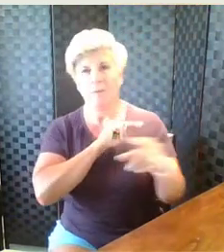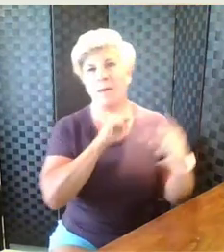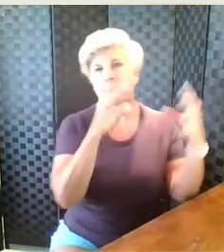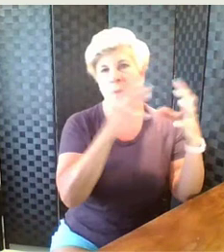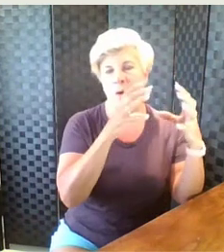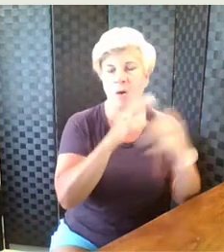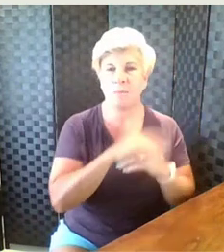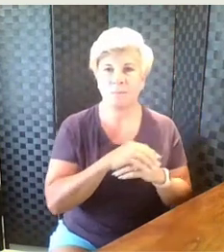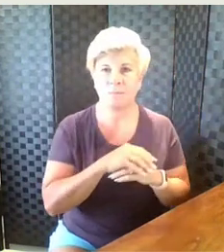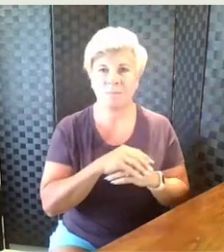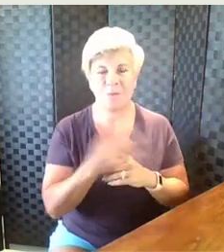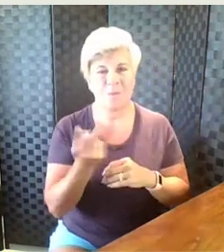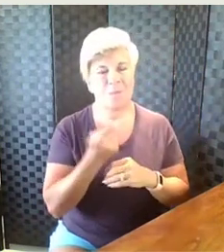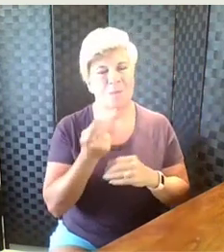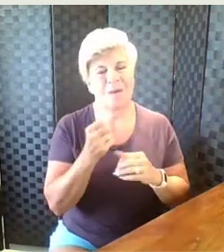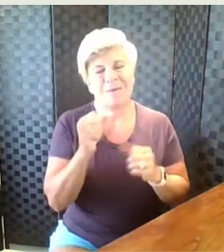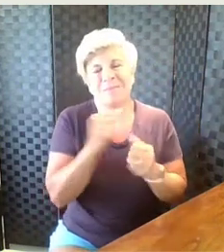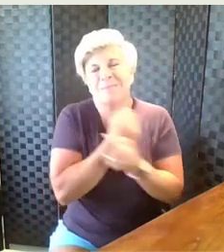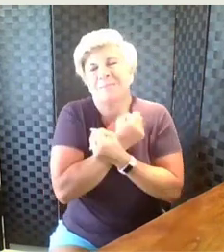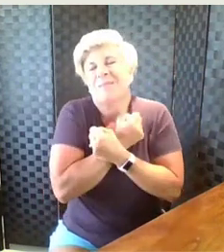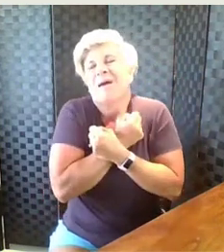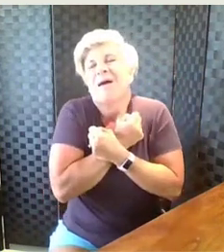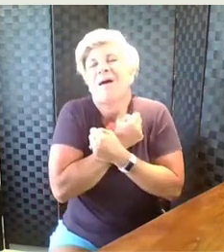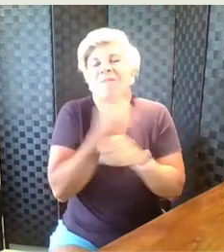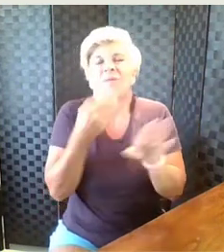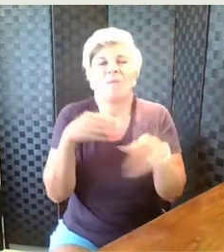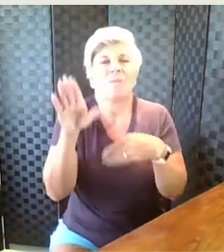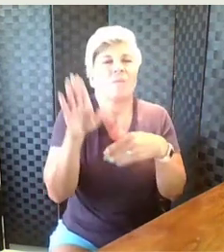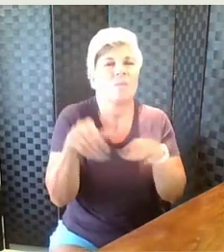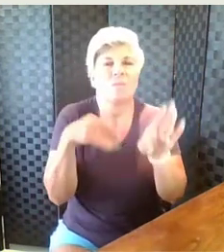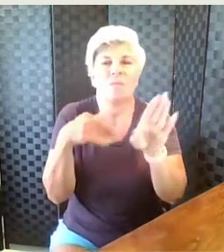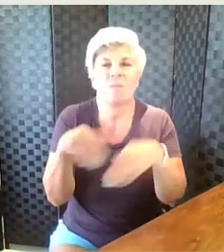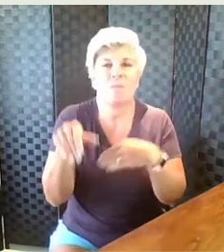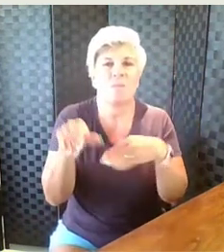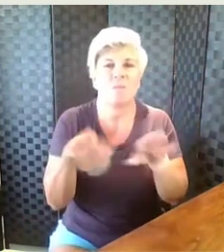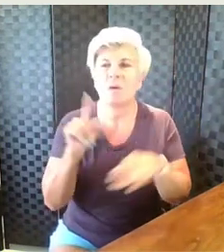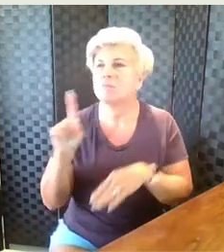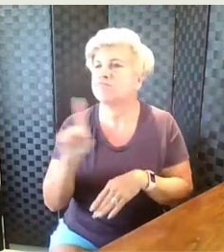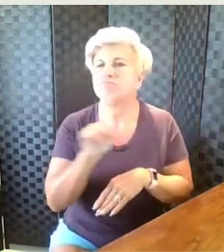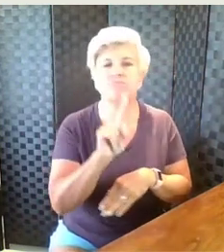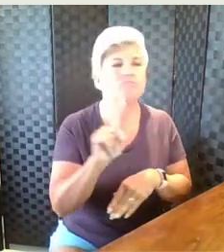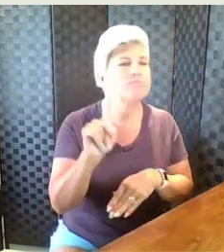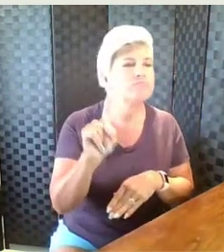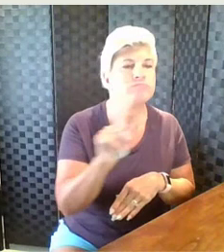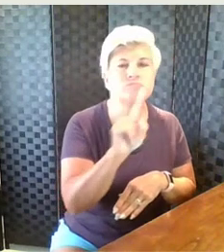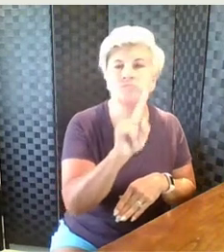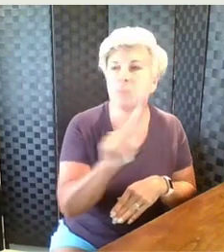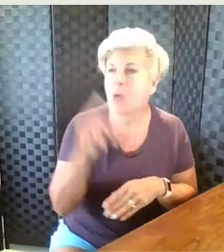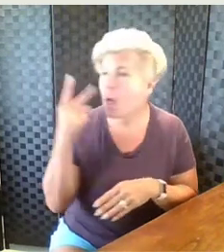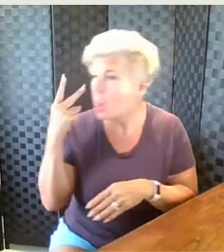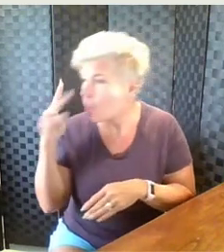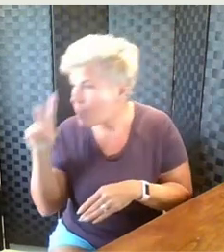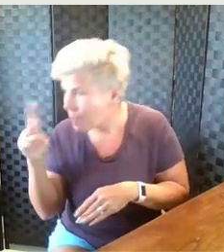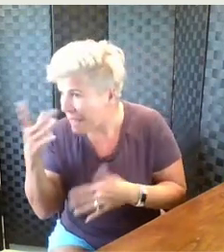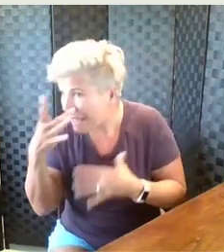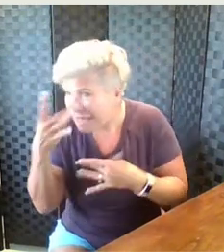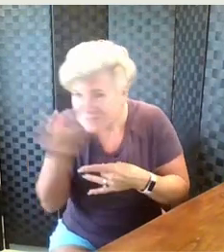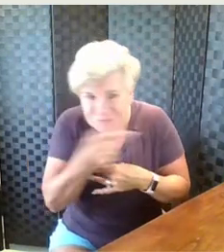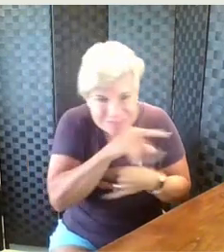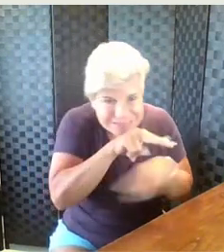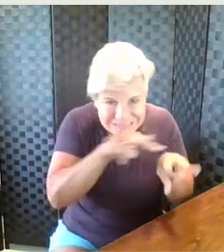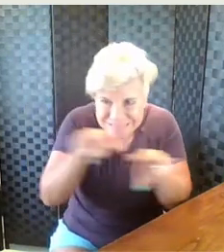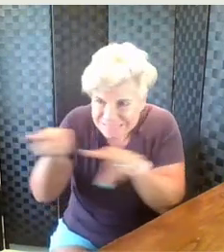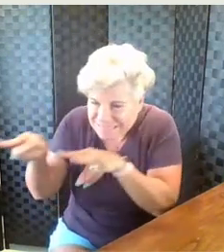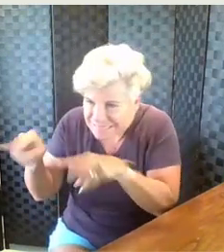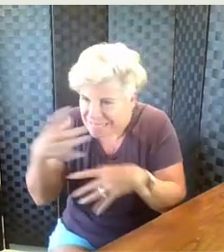Bolly and I love to take a walk. During our walks, a lot of interesting things happen. Maybe today something fun